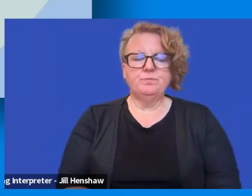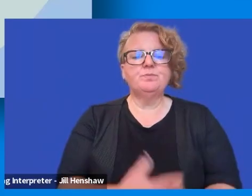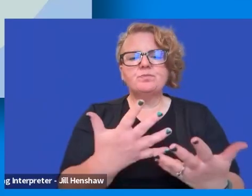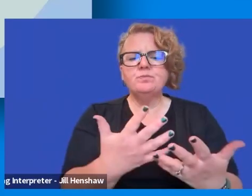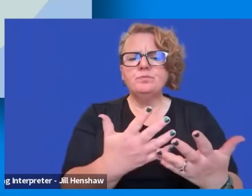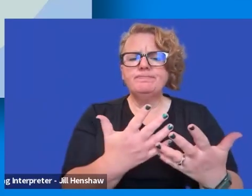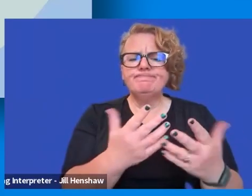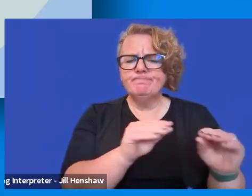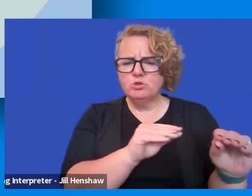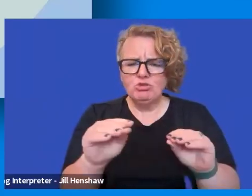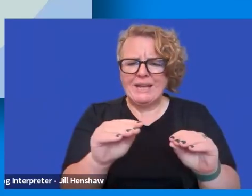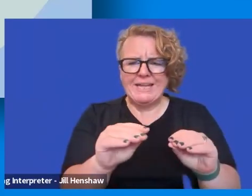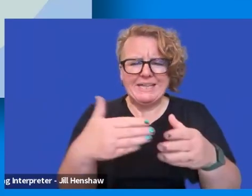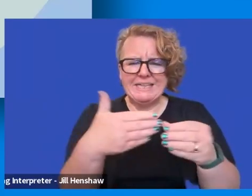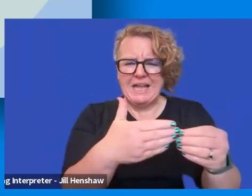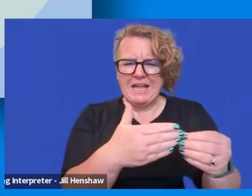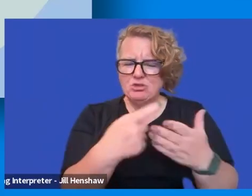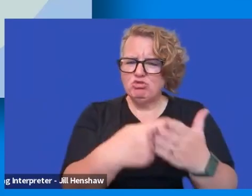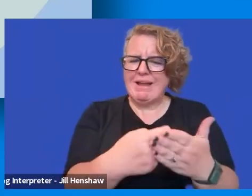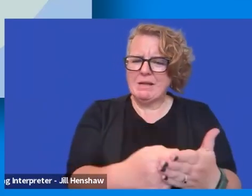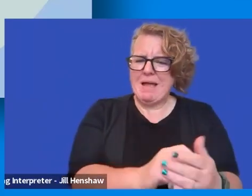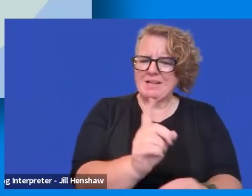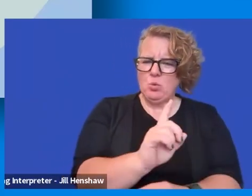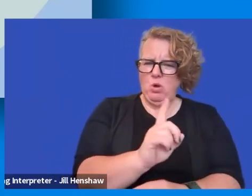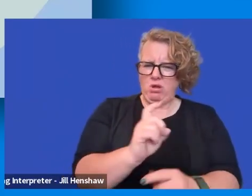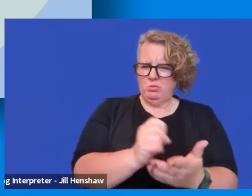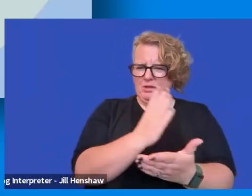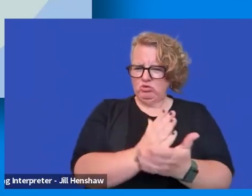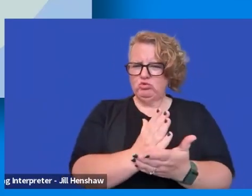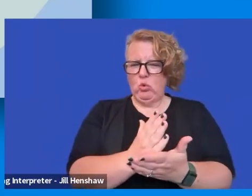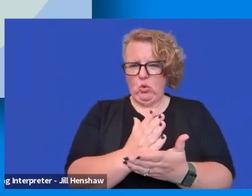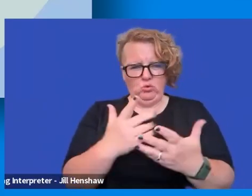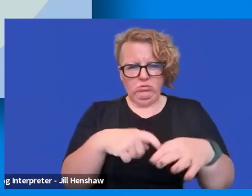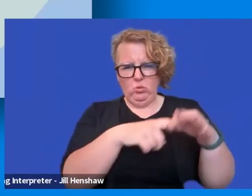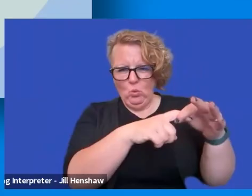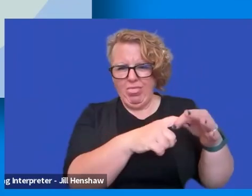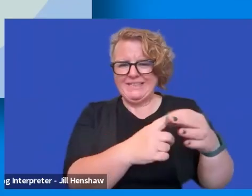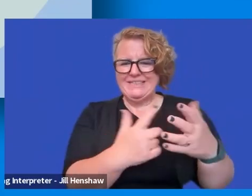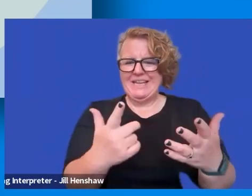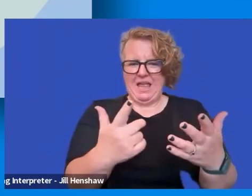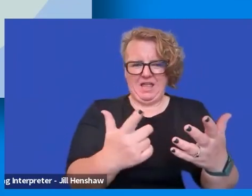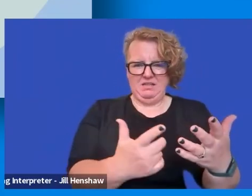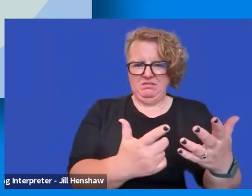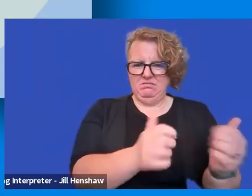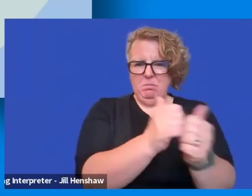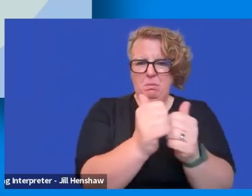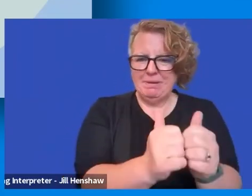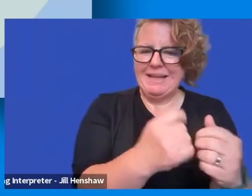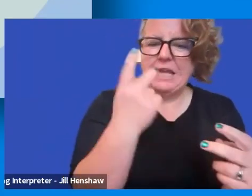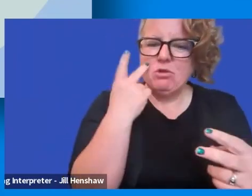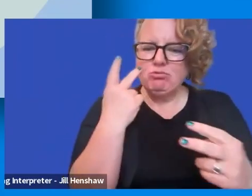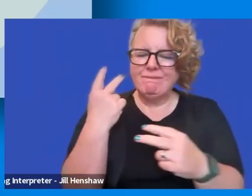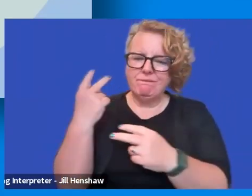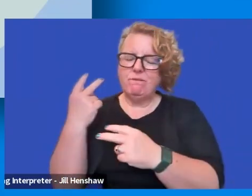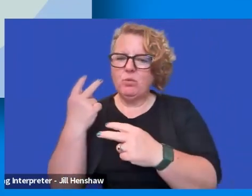training and guidance would you recommend for peer reviewers to ensure quality and fair reviews? And how do we balance giving this kind of guidance versus appreciating